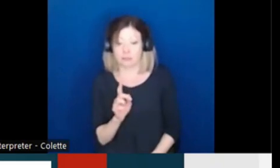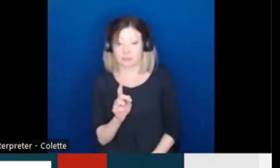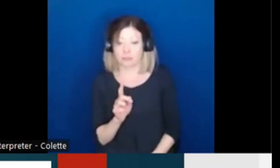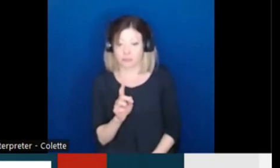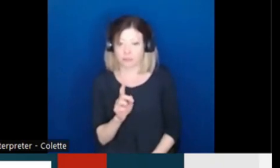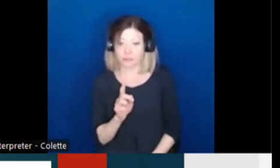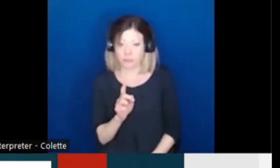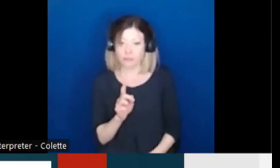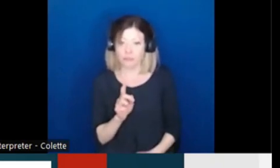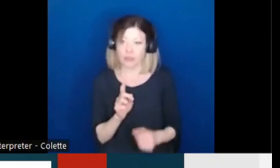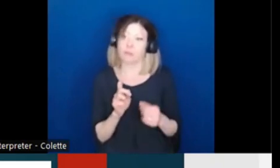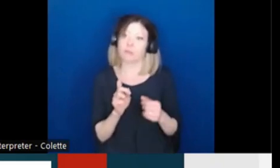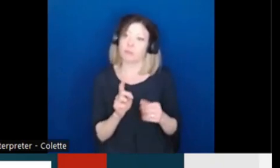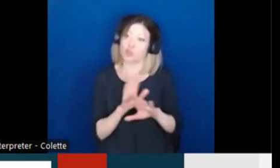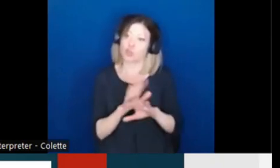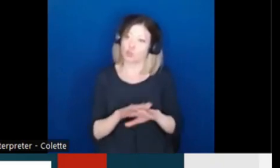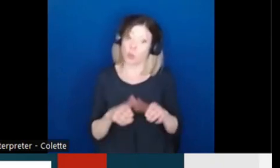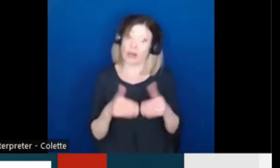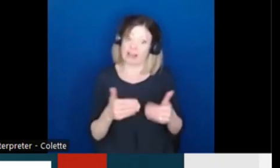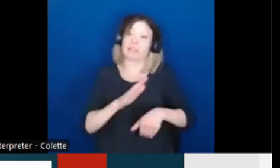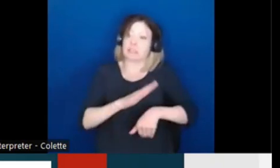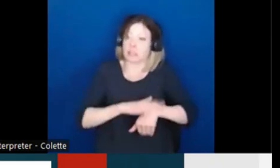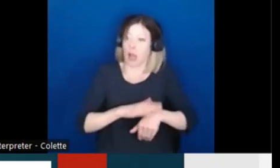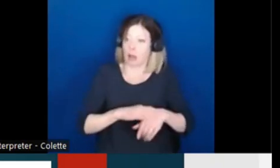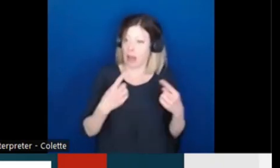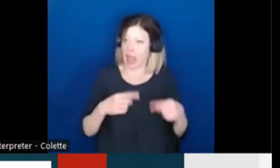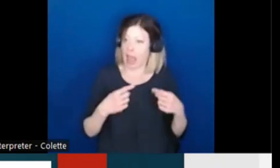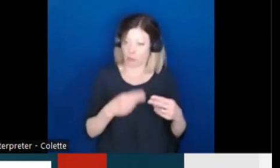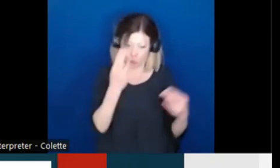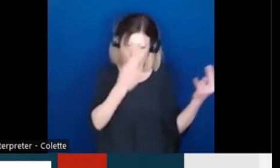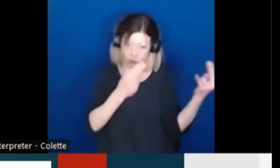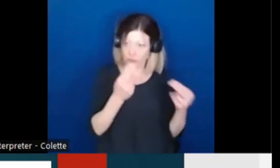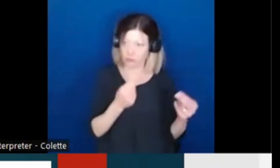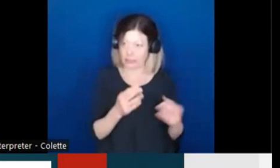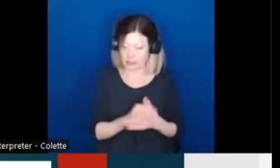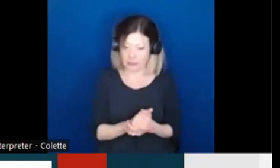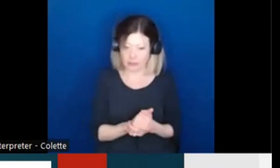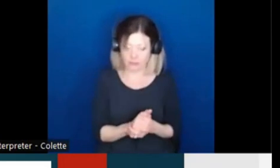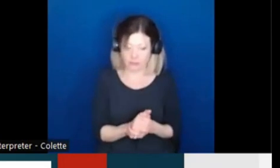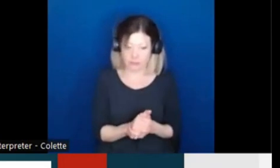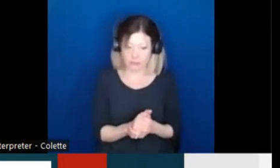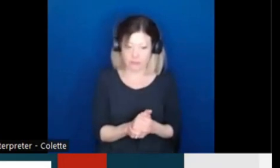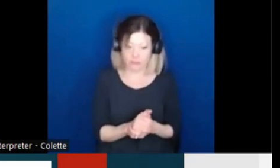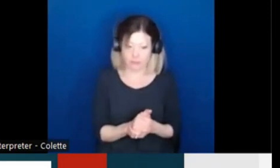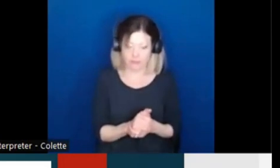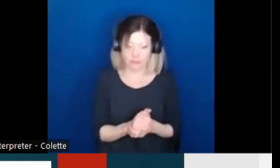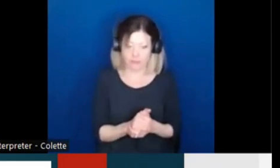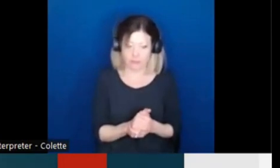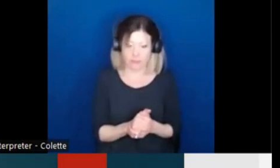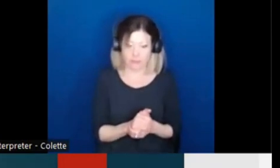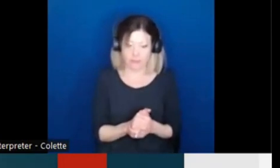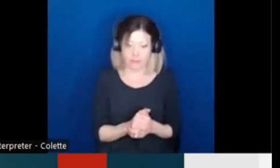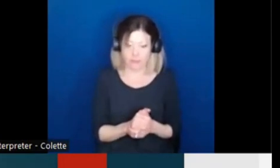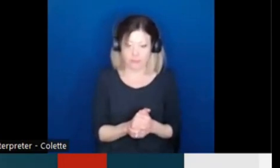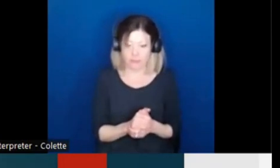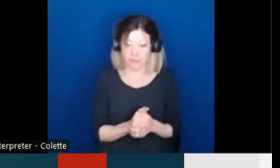to give time to. Just going to show you something here. This isn't the best example of Charlotte's art, but it's quite